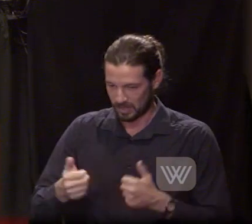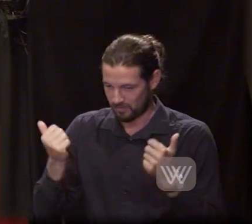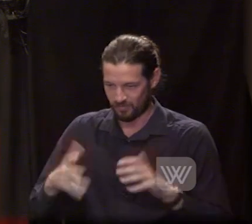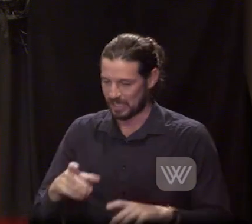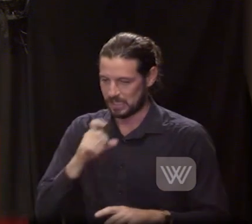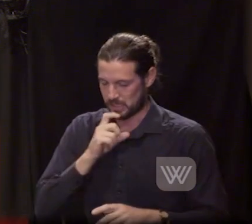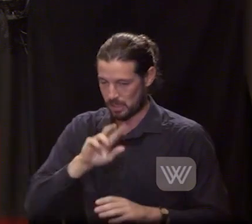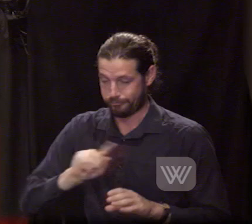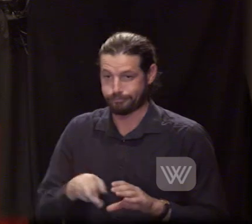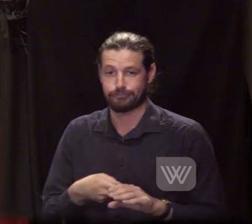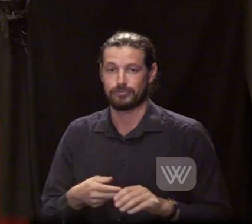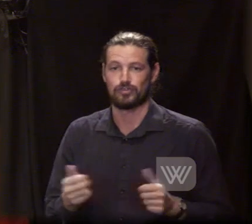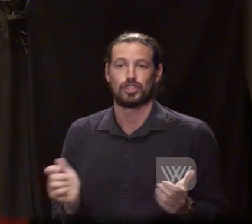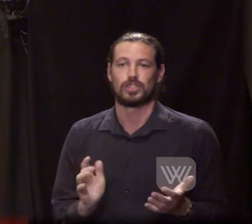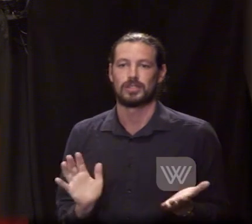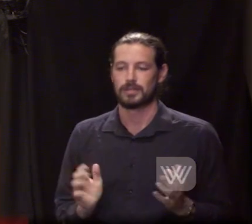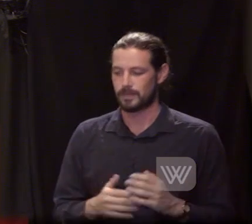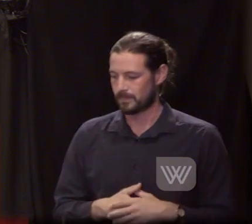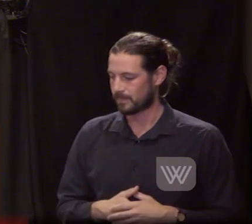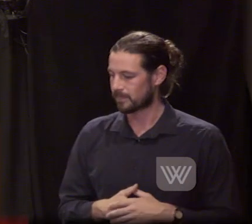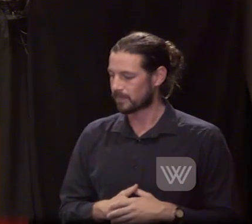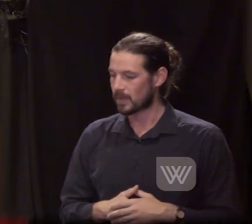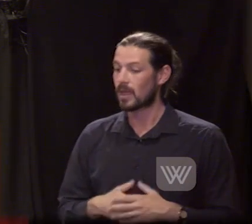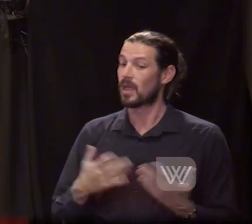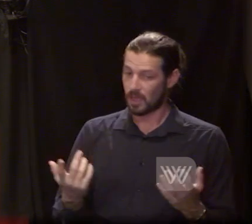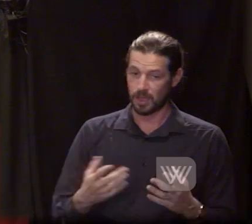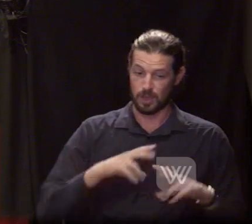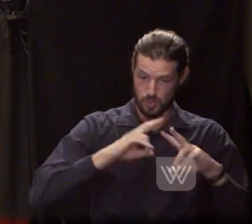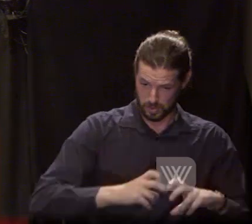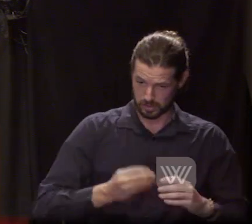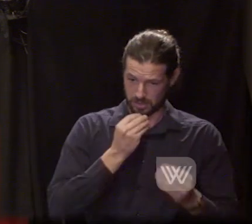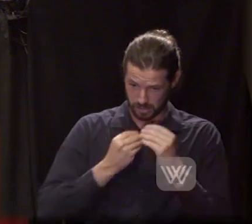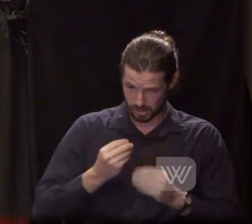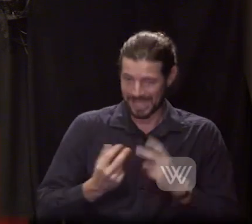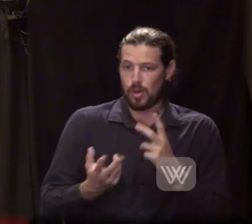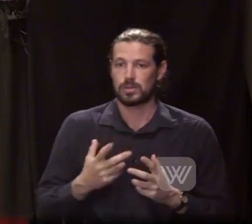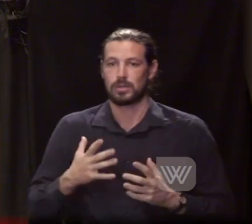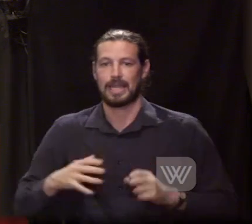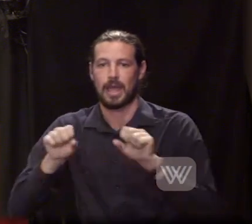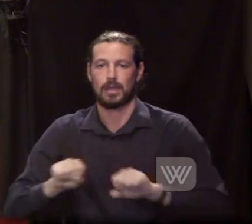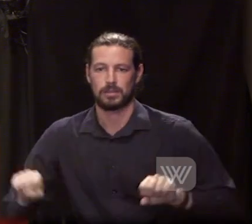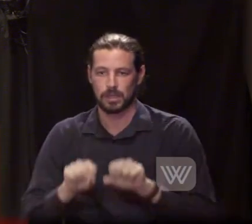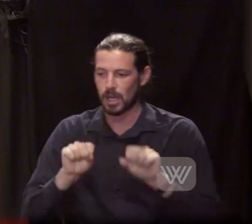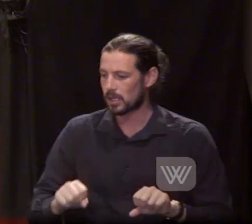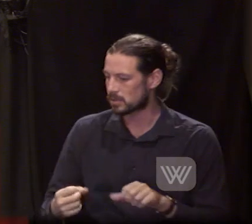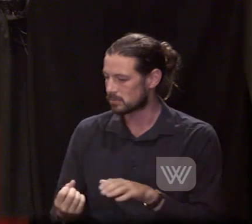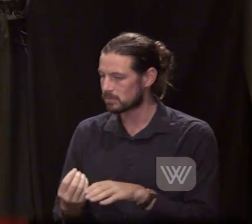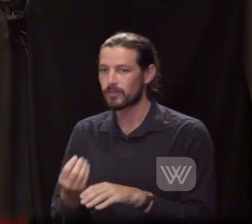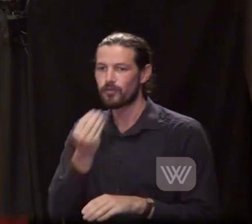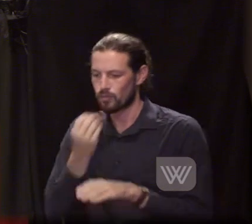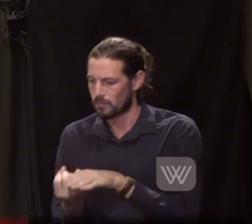gone. So in the middle, we had to fit in exercise. I was growing a bunch of plants, or a couple of us were growing plants,